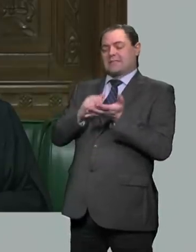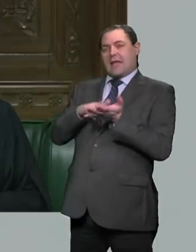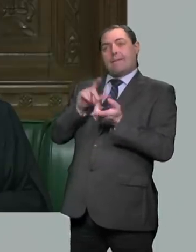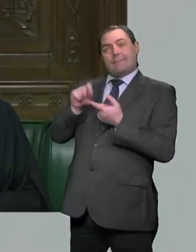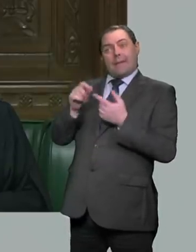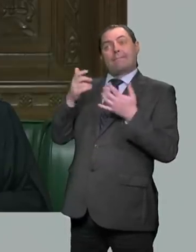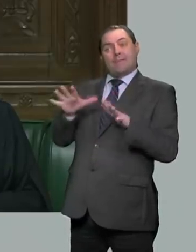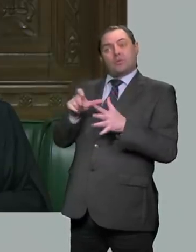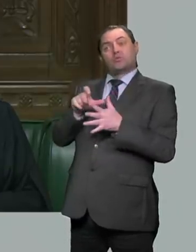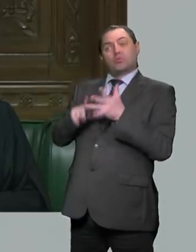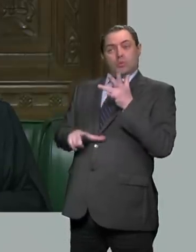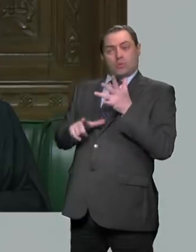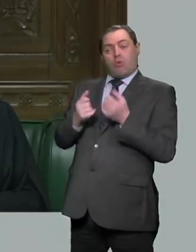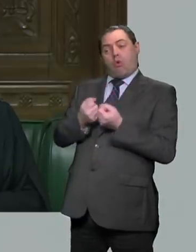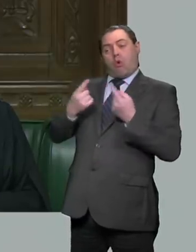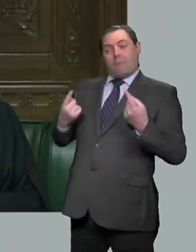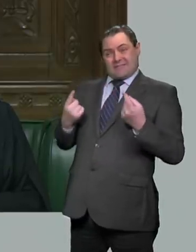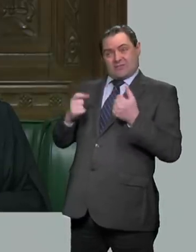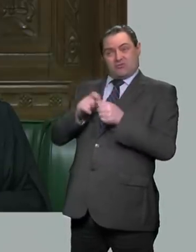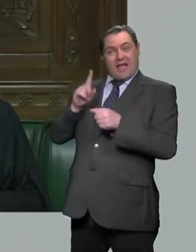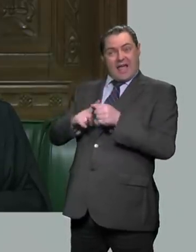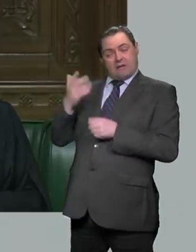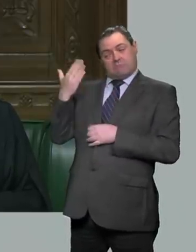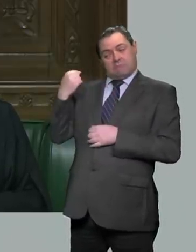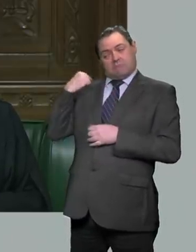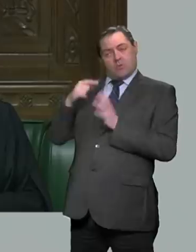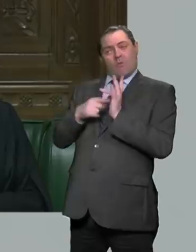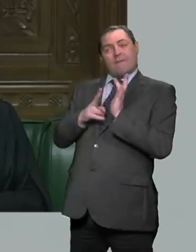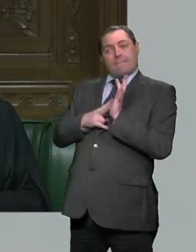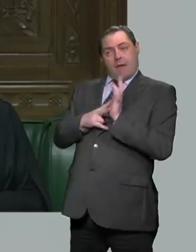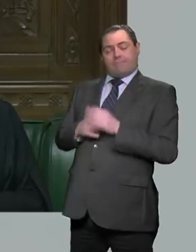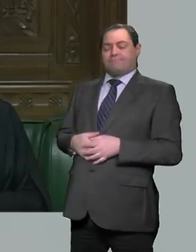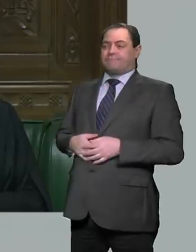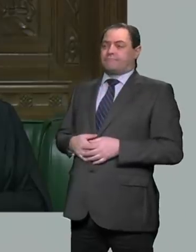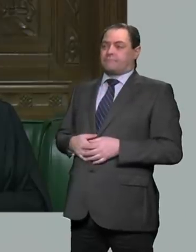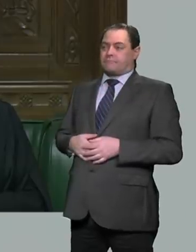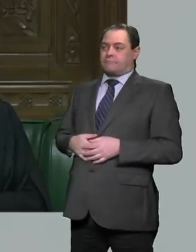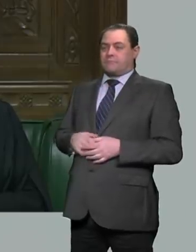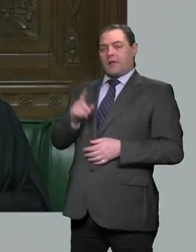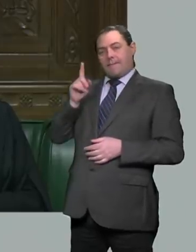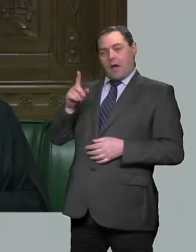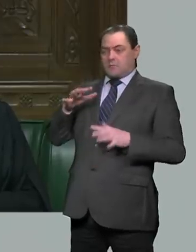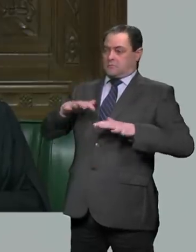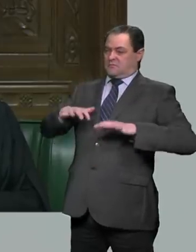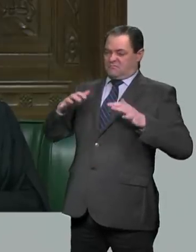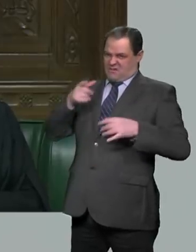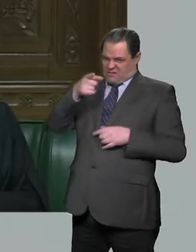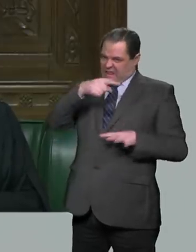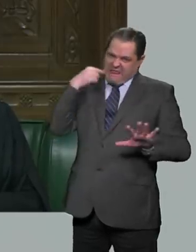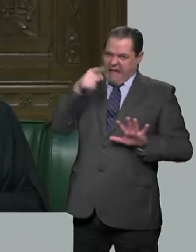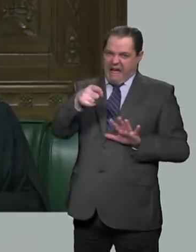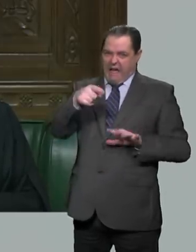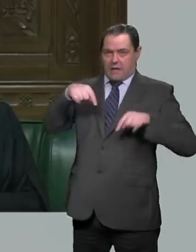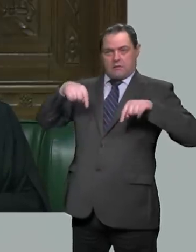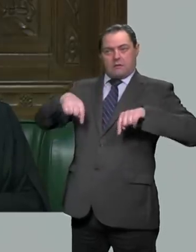did so on their opposition day in November. However, members may not accuse each other of lying or